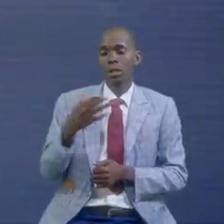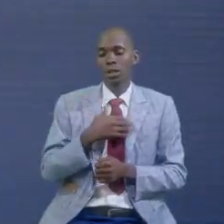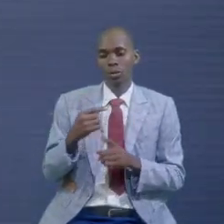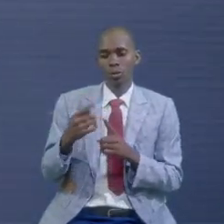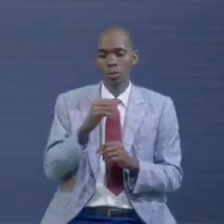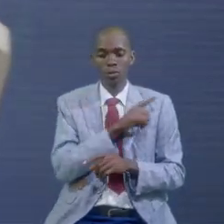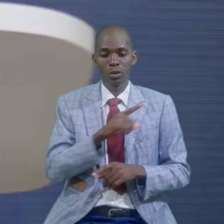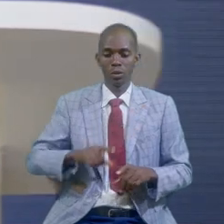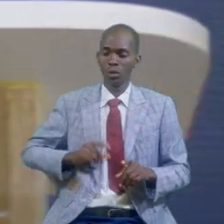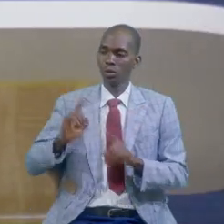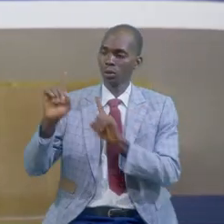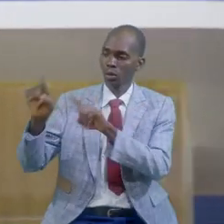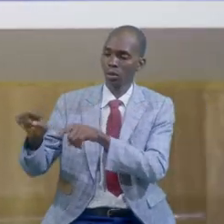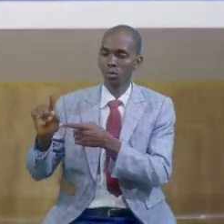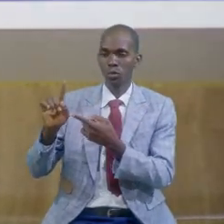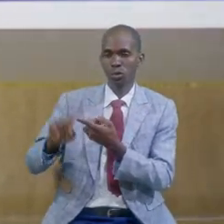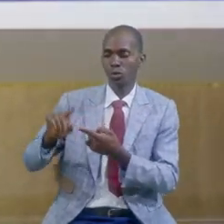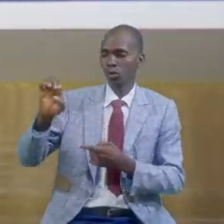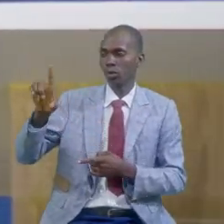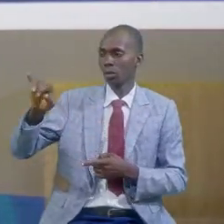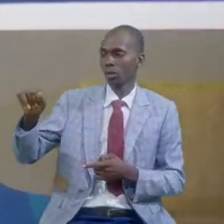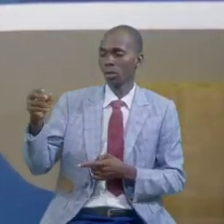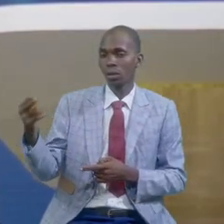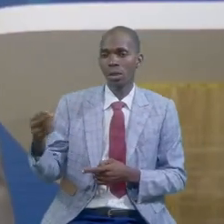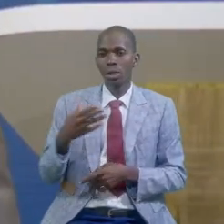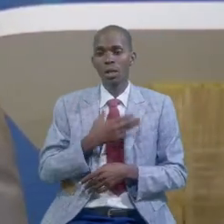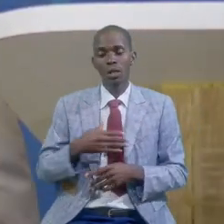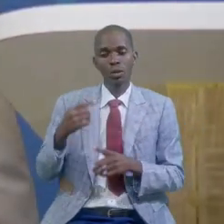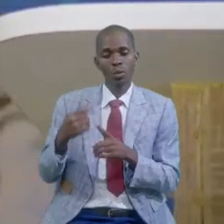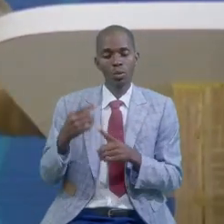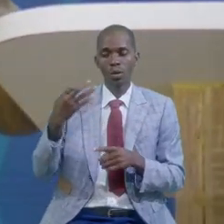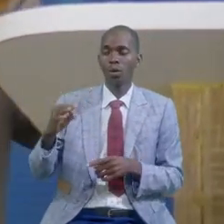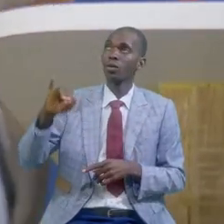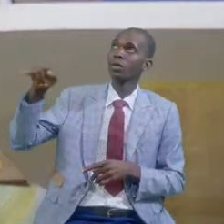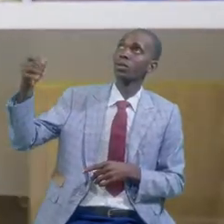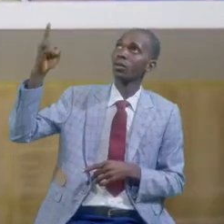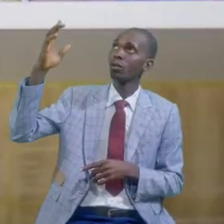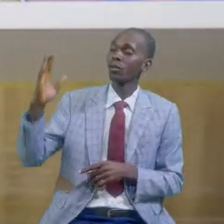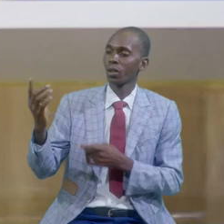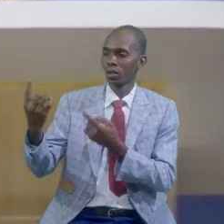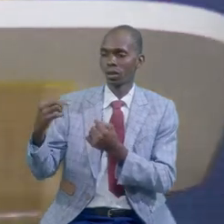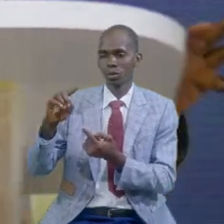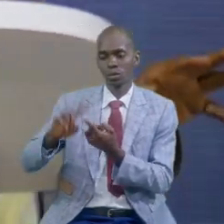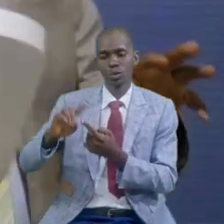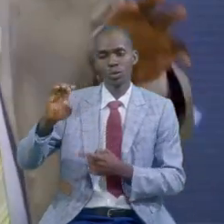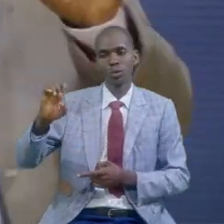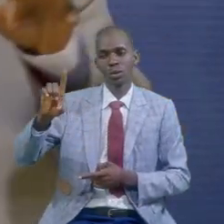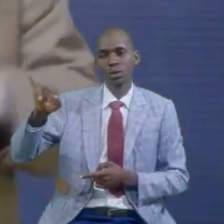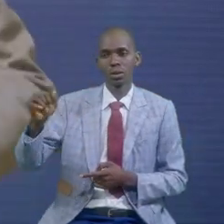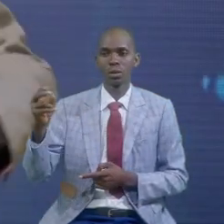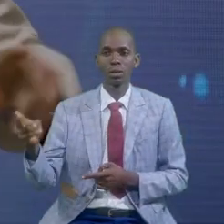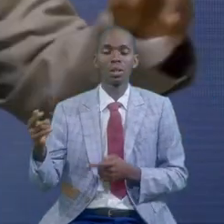the word of the Lord came unto him, and the word of Jehovah came unto him. Now the word